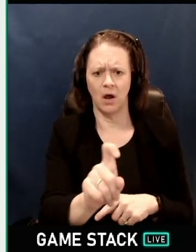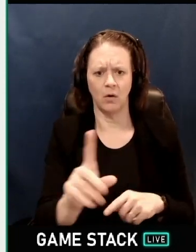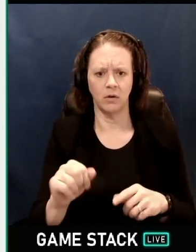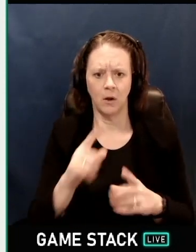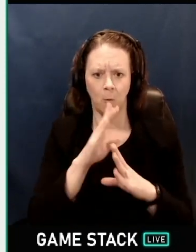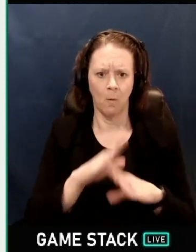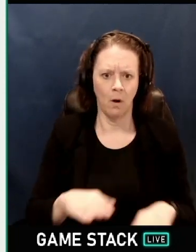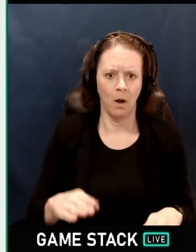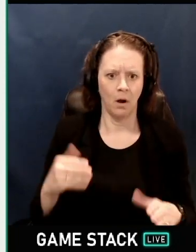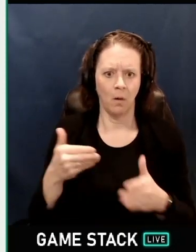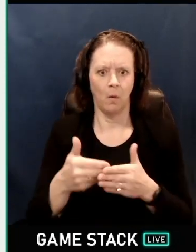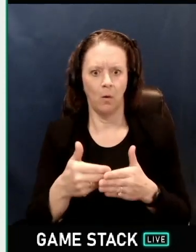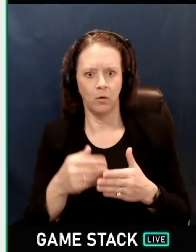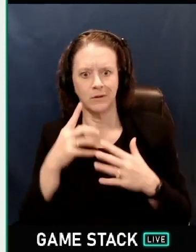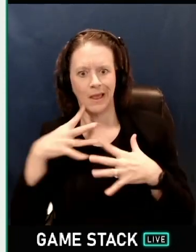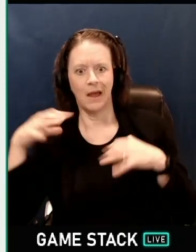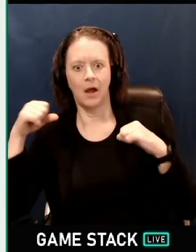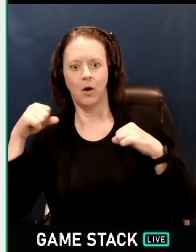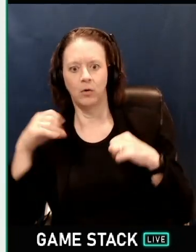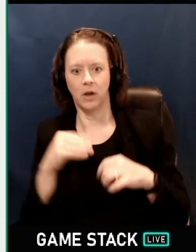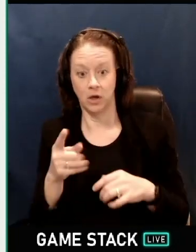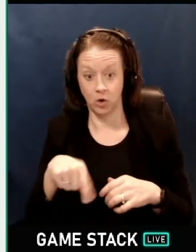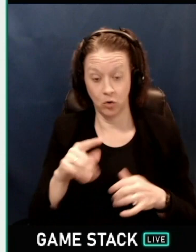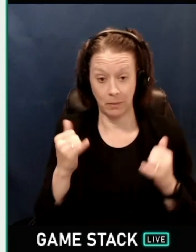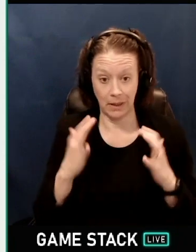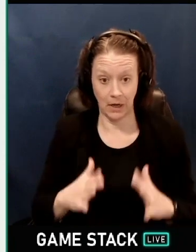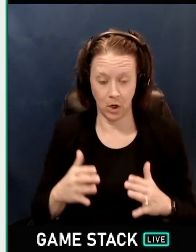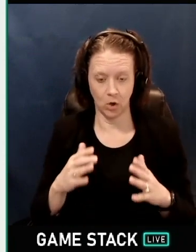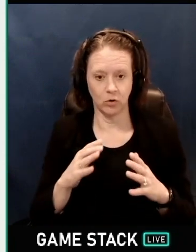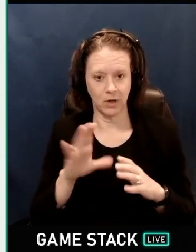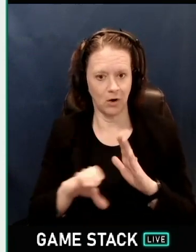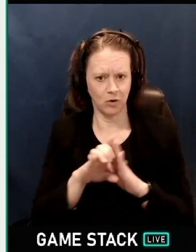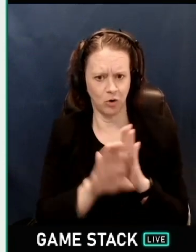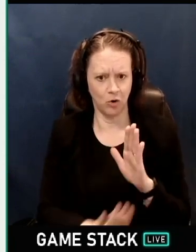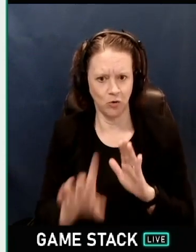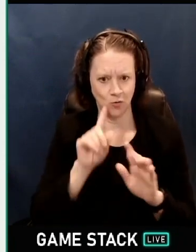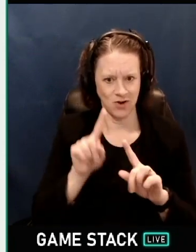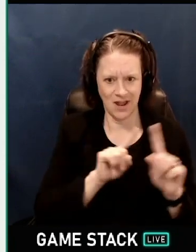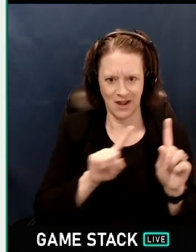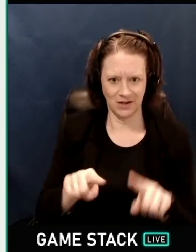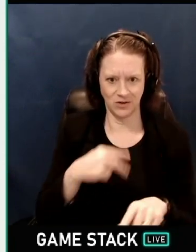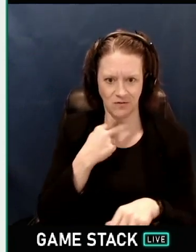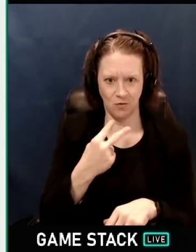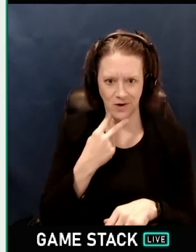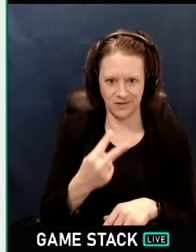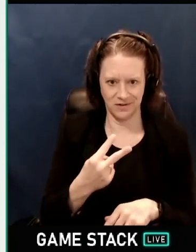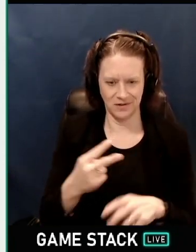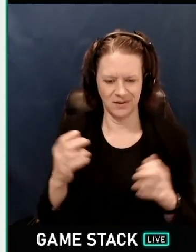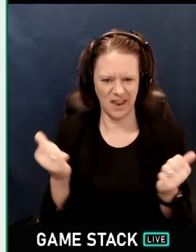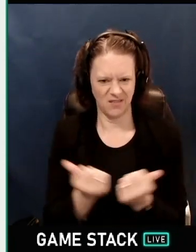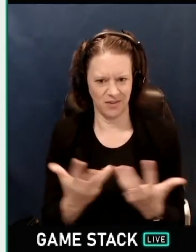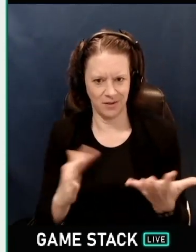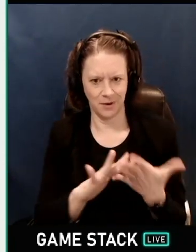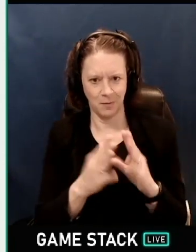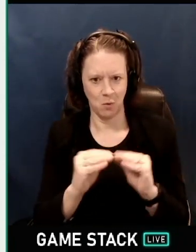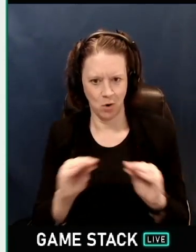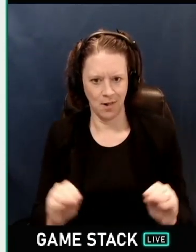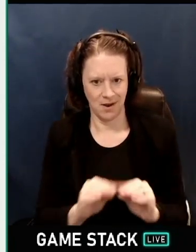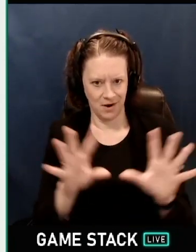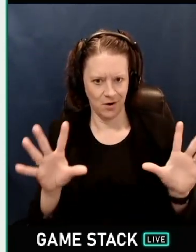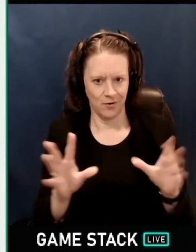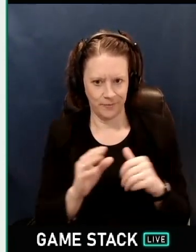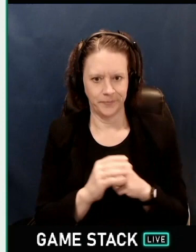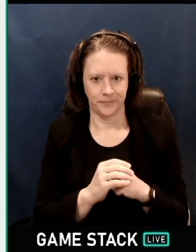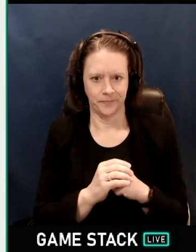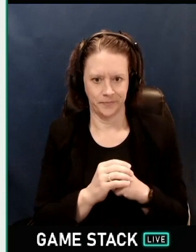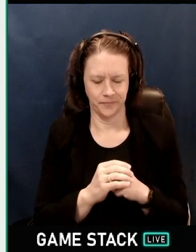player characters, your reaction voices. All of these things just became a little bit more clear.